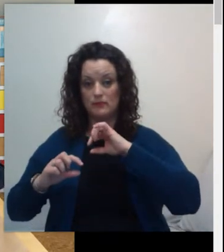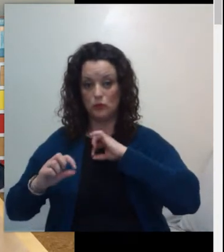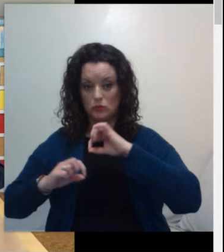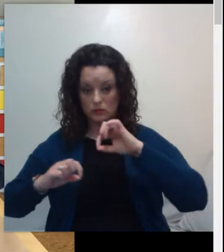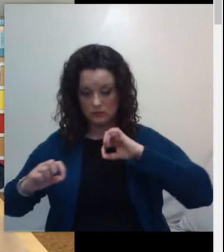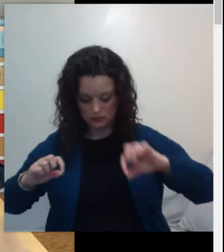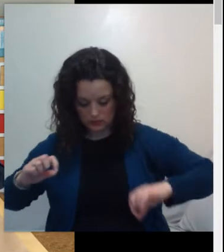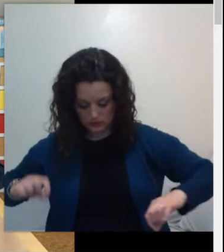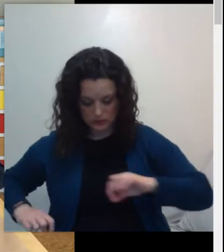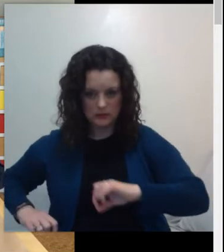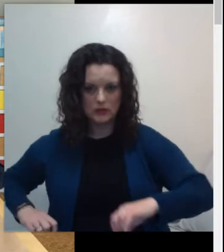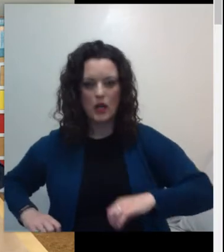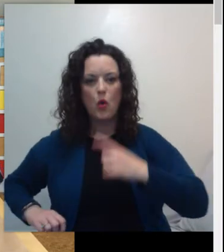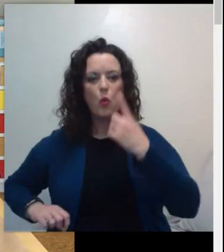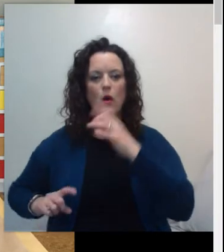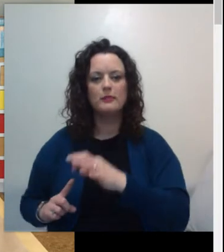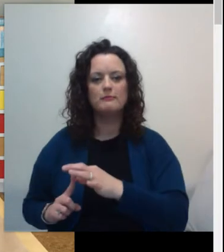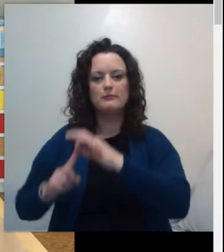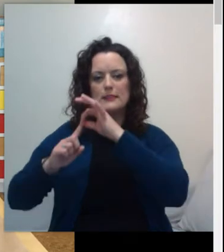special dots.